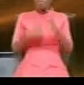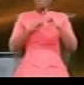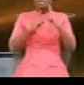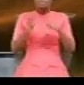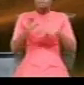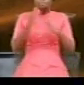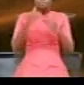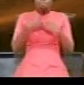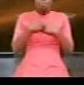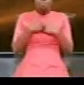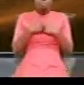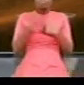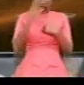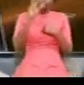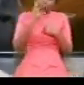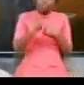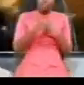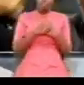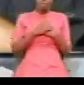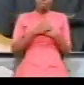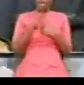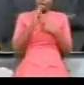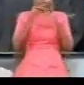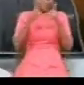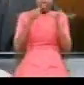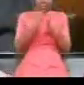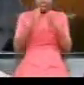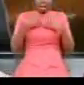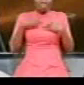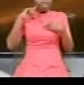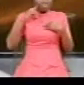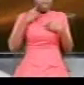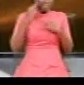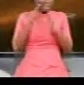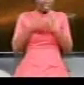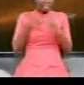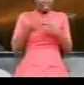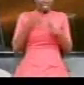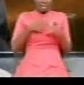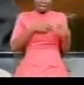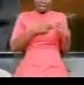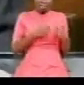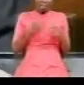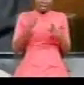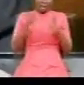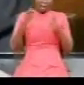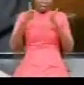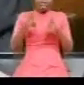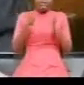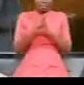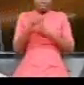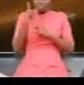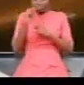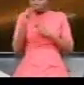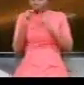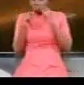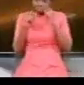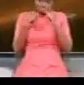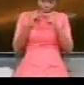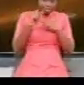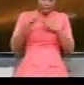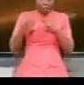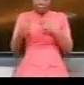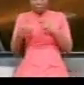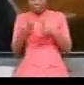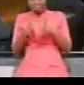you have? A person that has bitterness in the heart, a person that gossip and backbites,